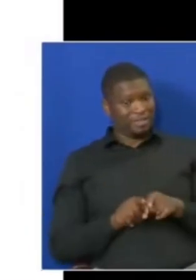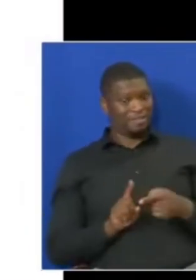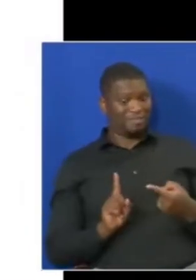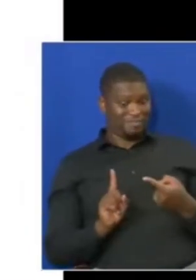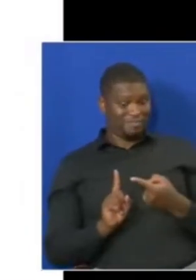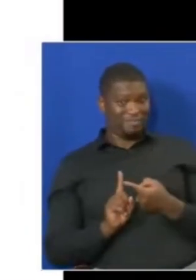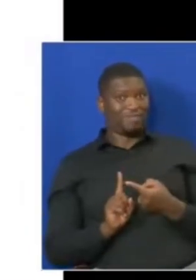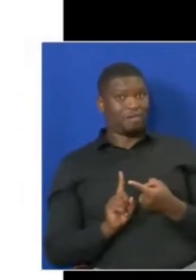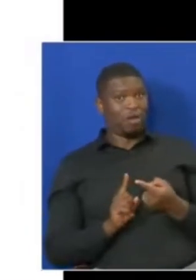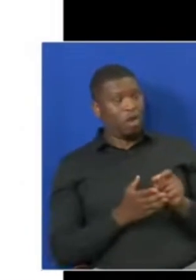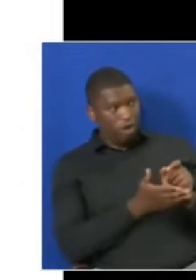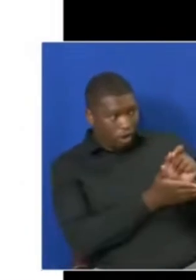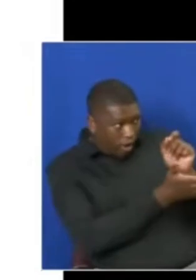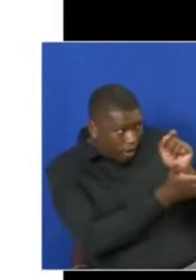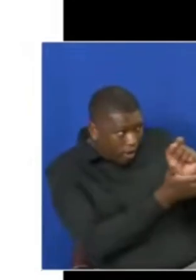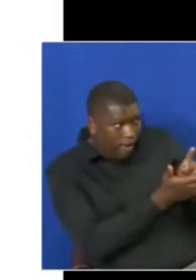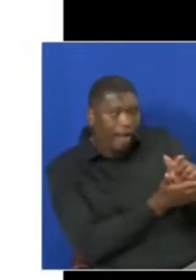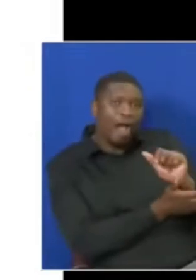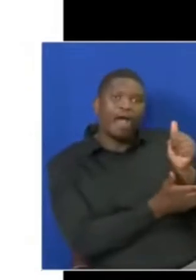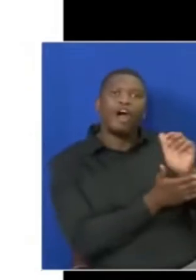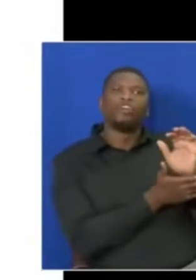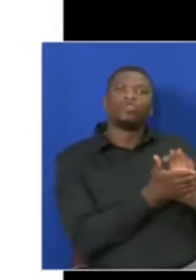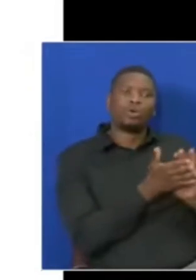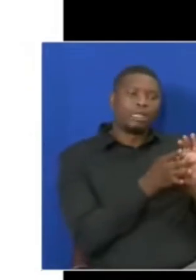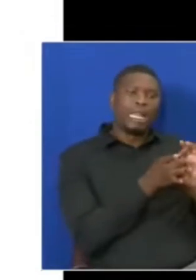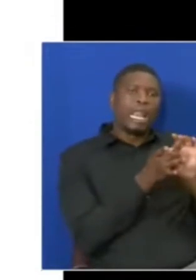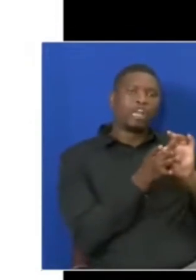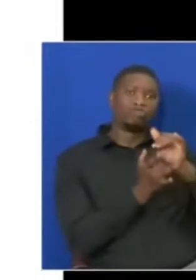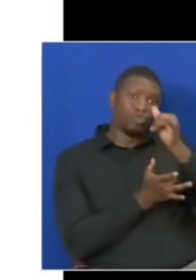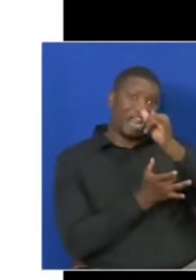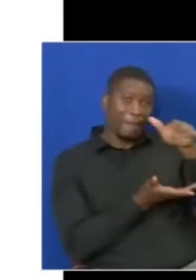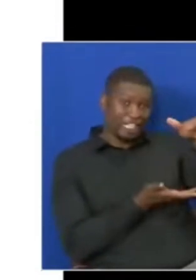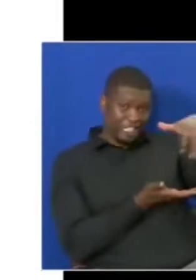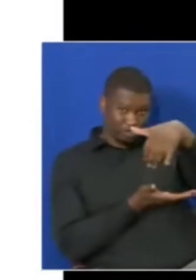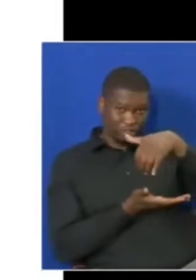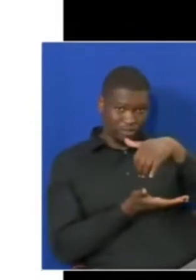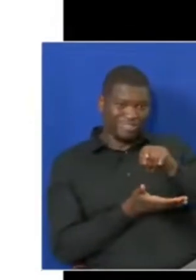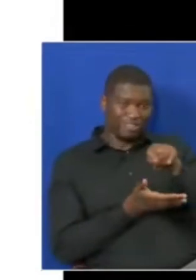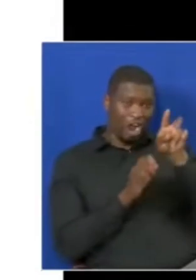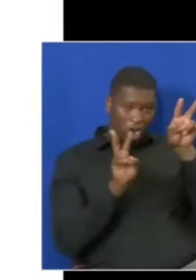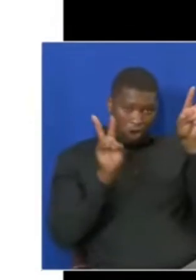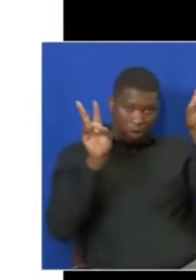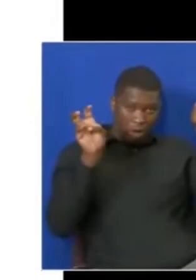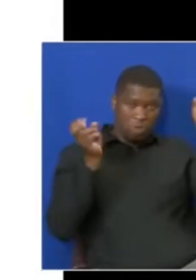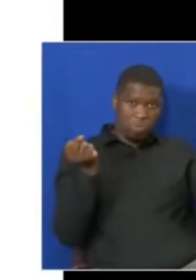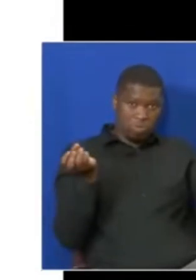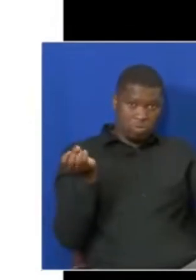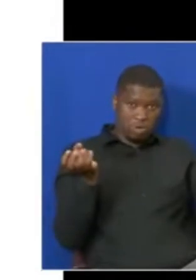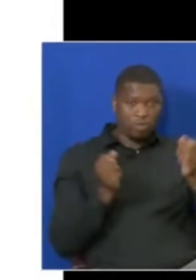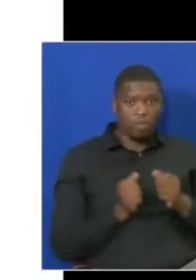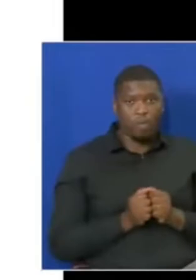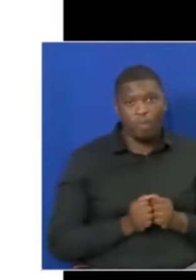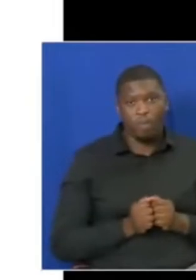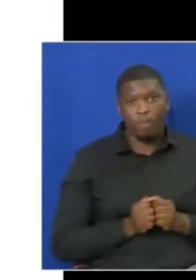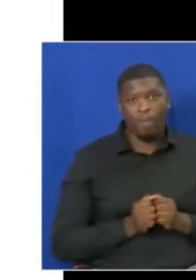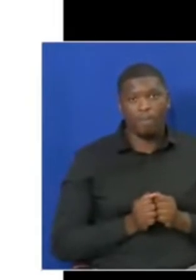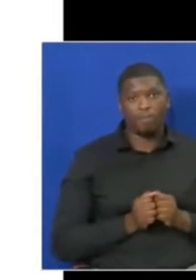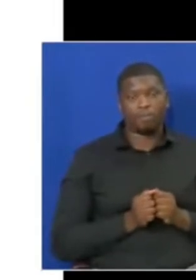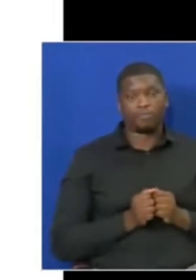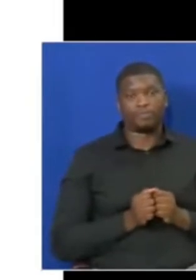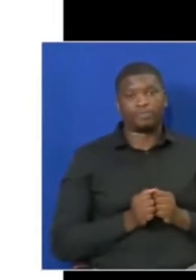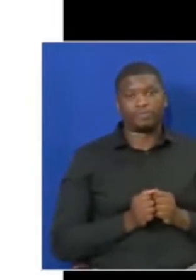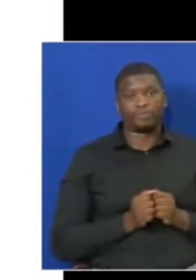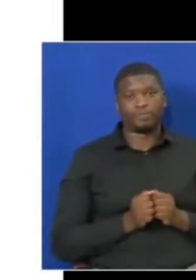intelligence. And this headline reads as follows: "5-star flop.